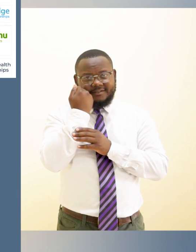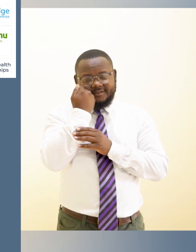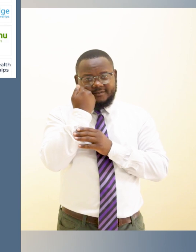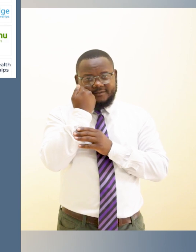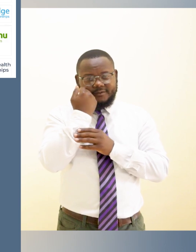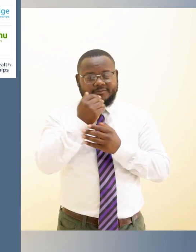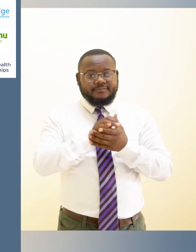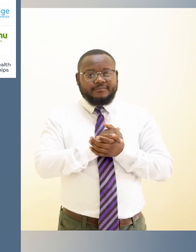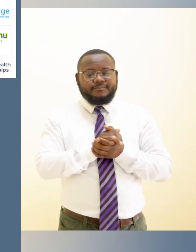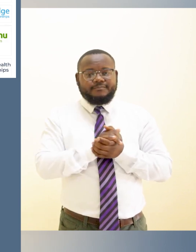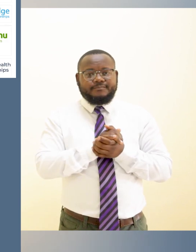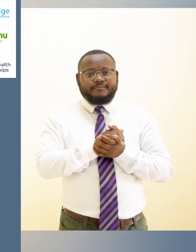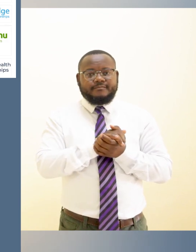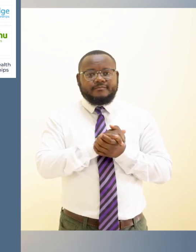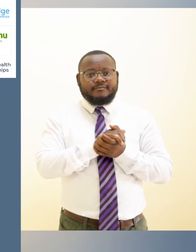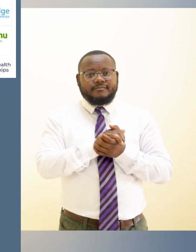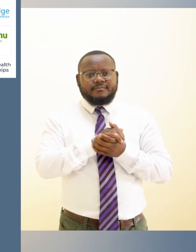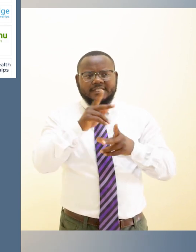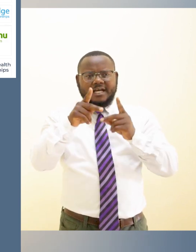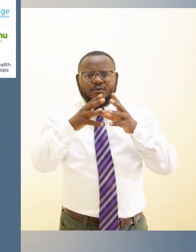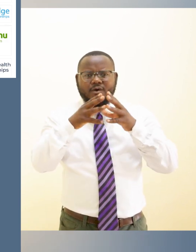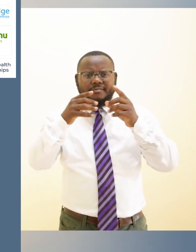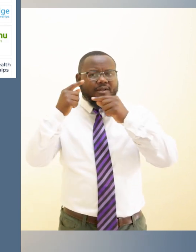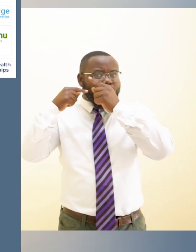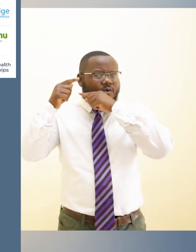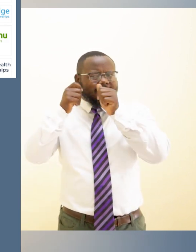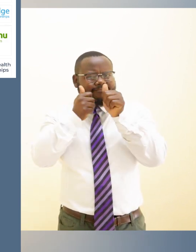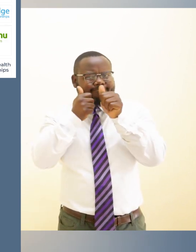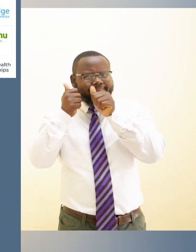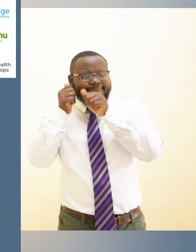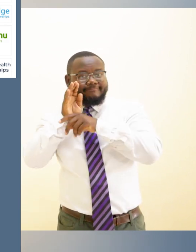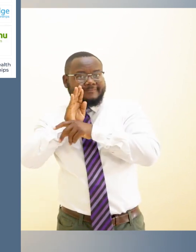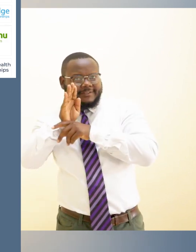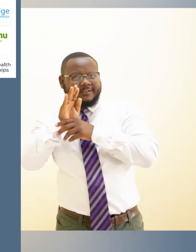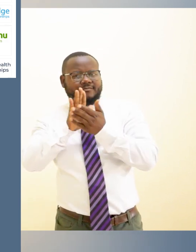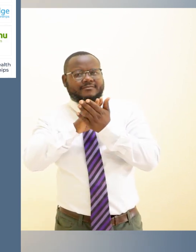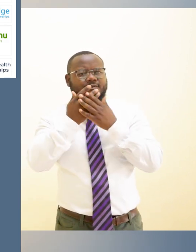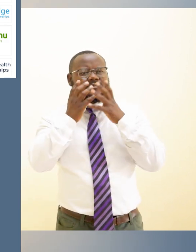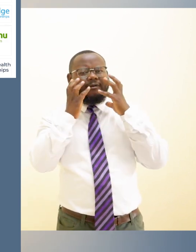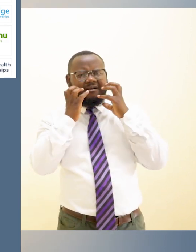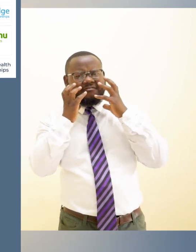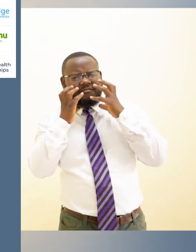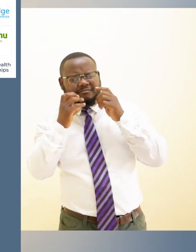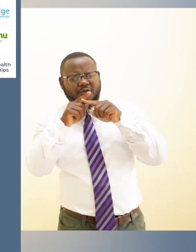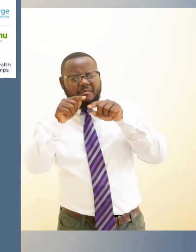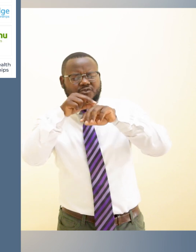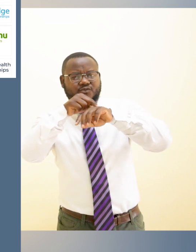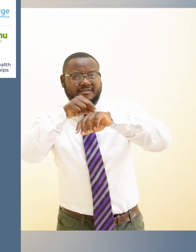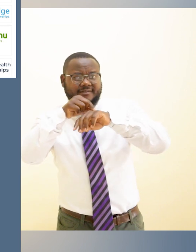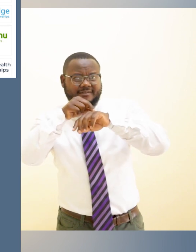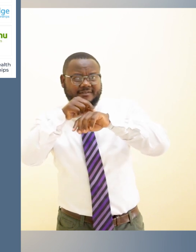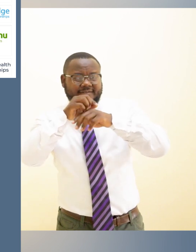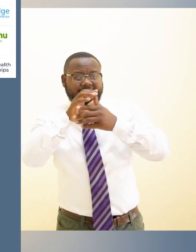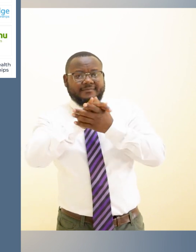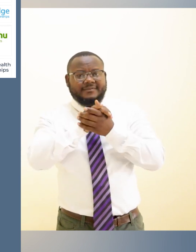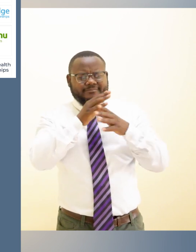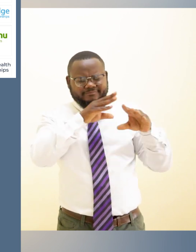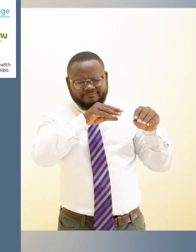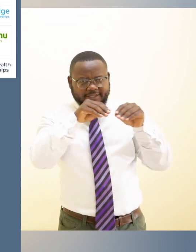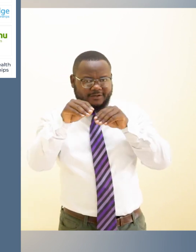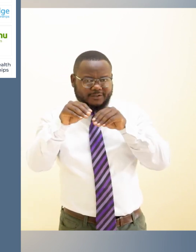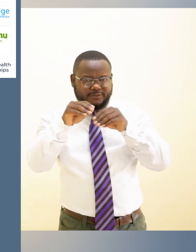in preventing infections. In most people, wax moves outward naturally thanks to jaw movements and skin,